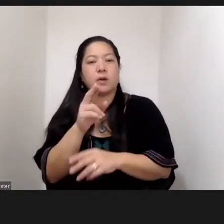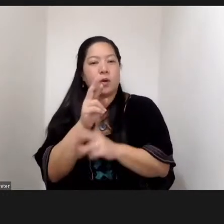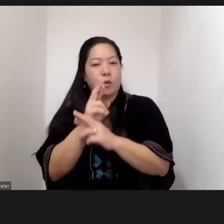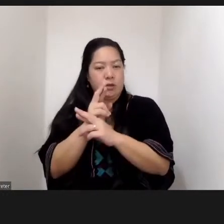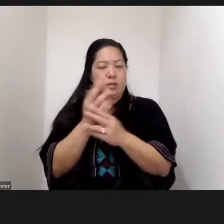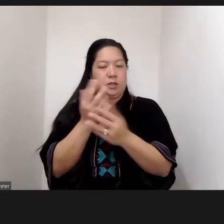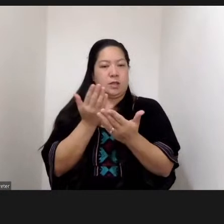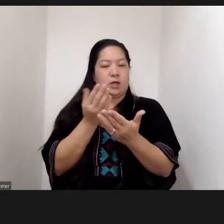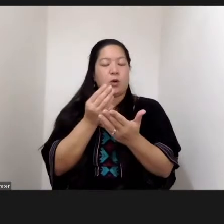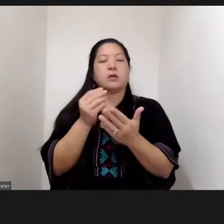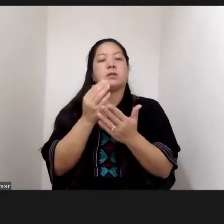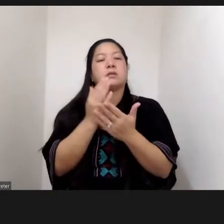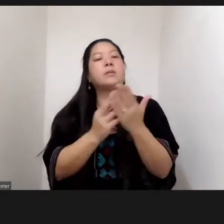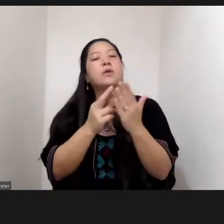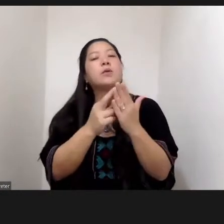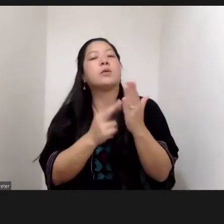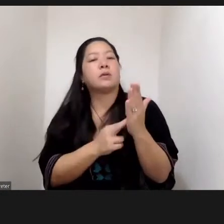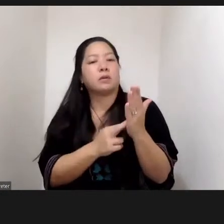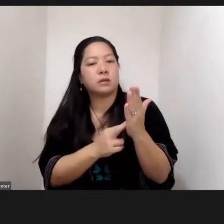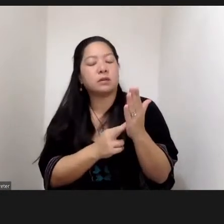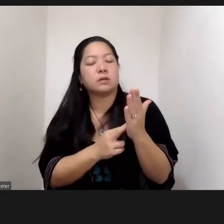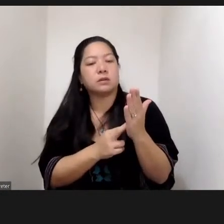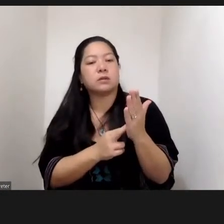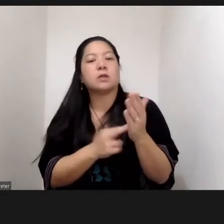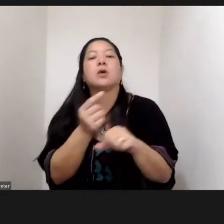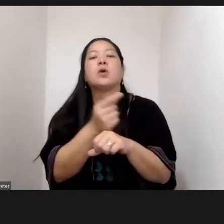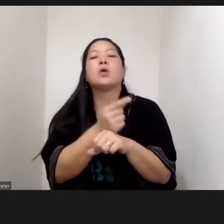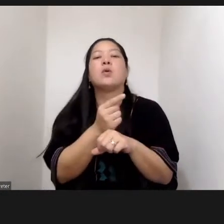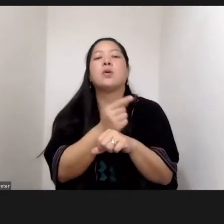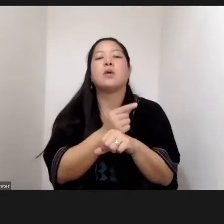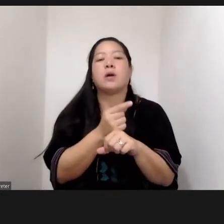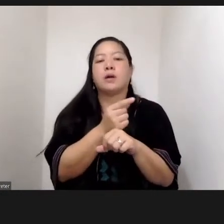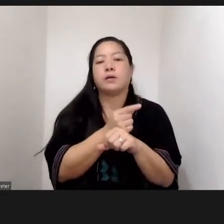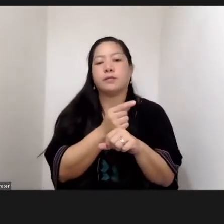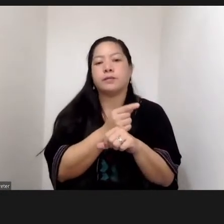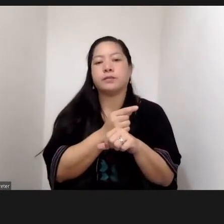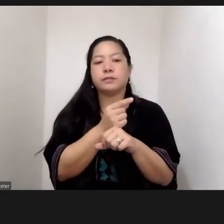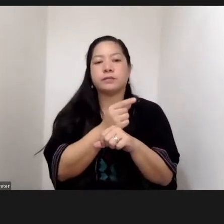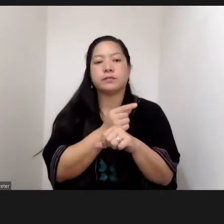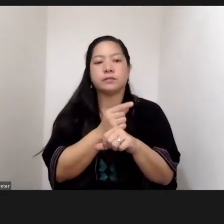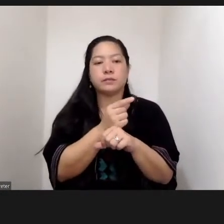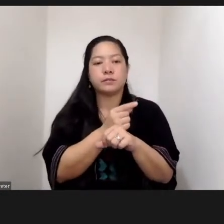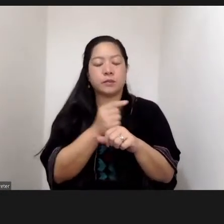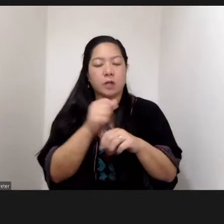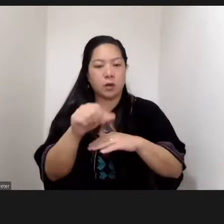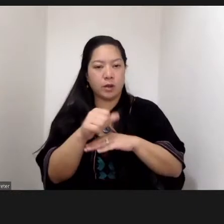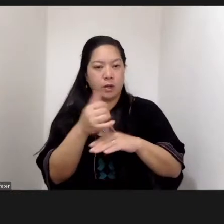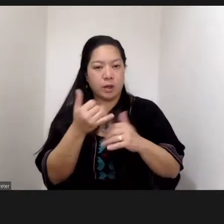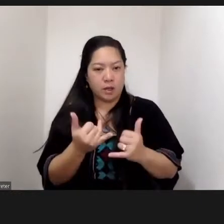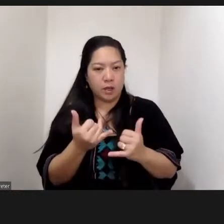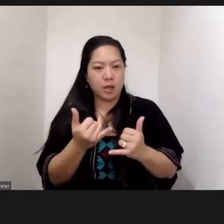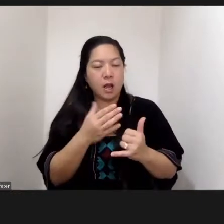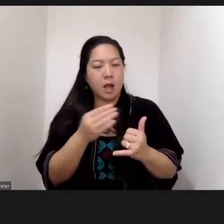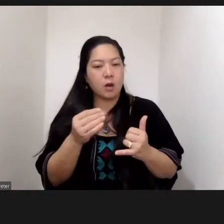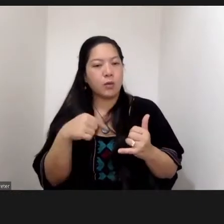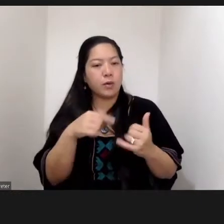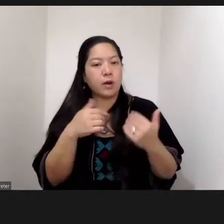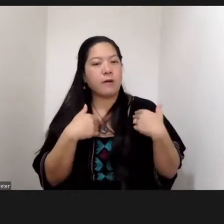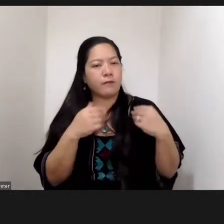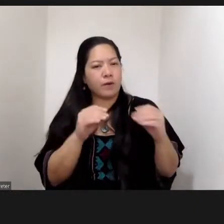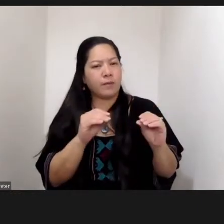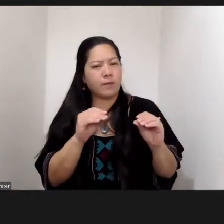metrics, Guam's level of risk is anticipated to be medium this week and may move to